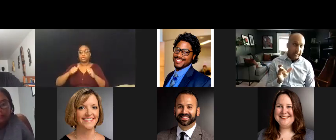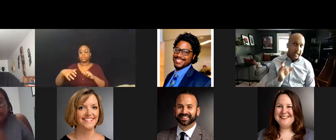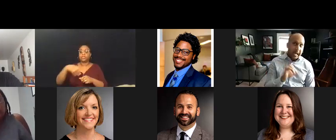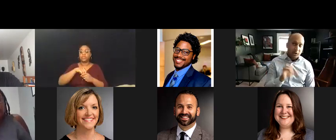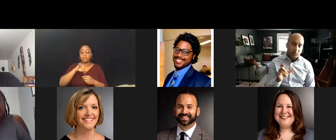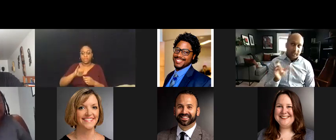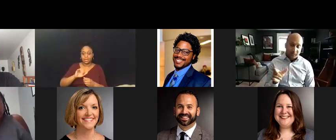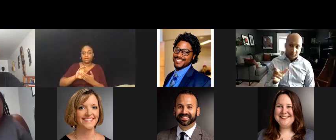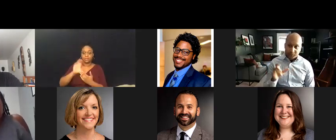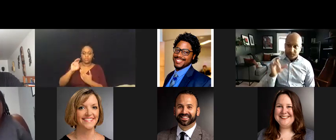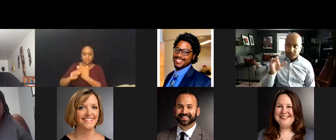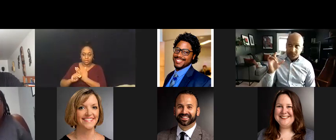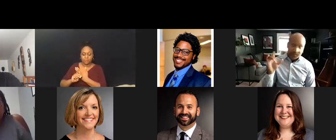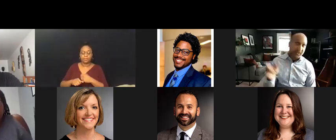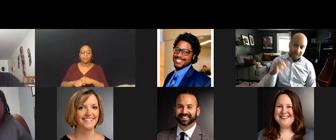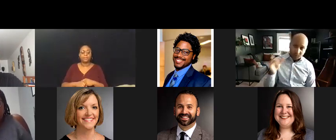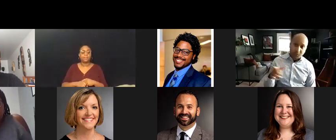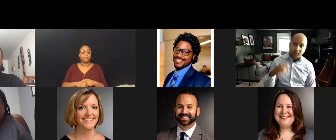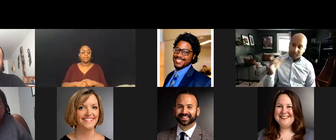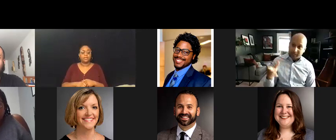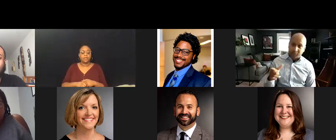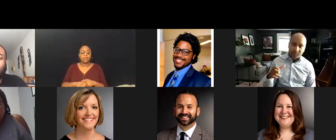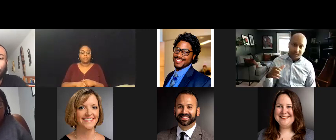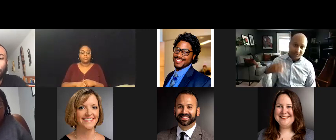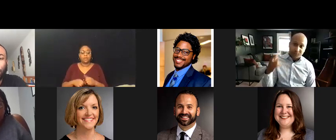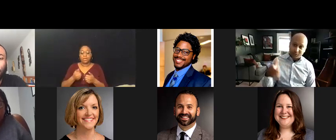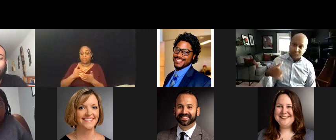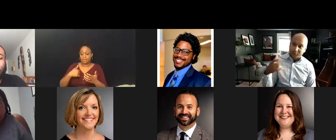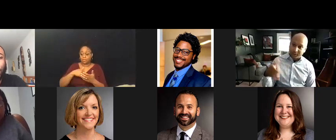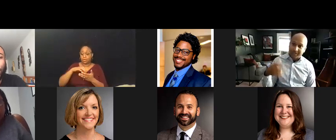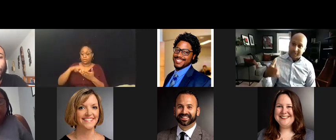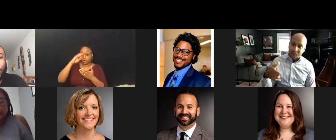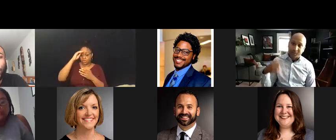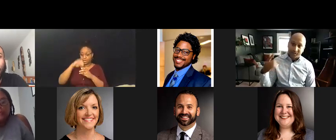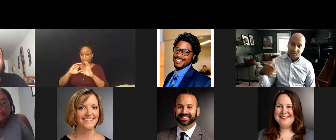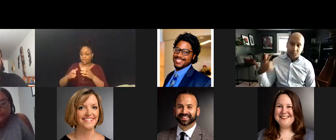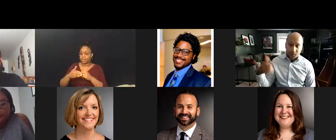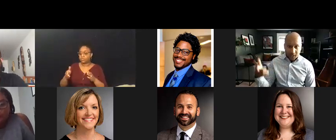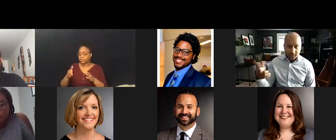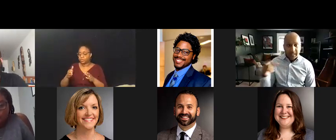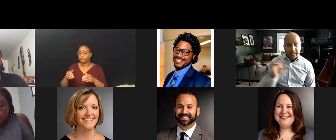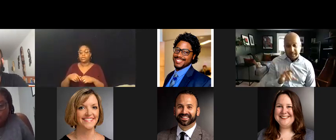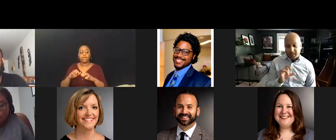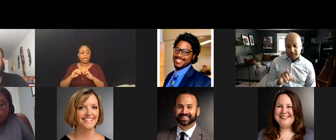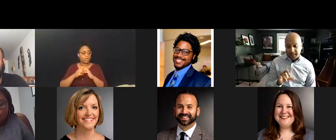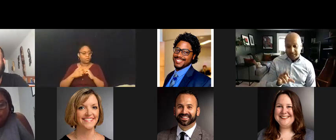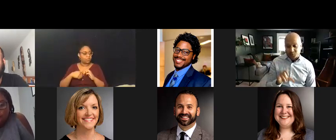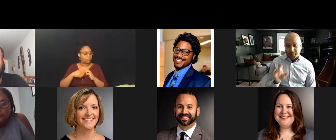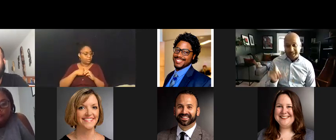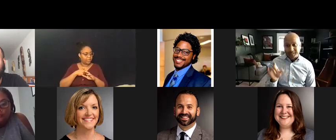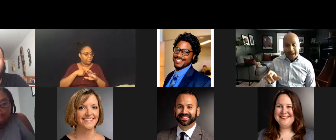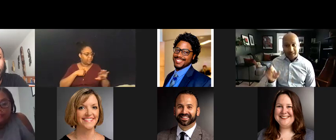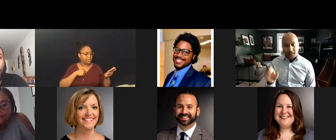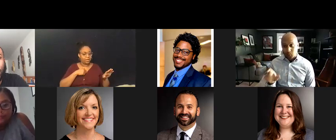about how do we leverage the things that we're learning in the classroom, that students are learning in the classroom, in support of something that is